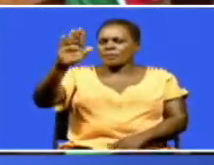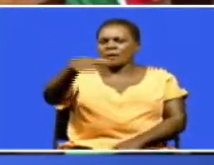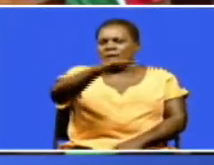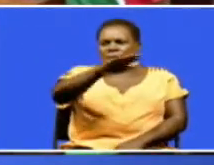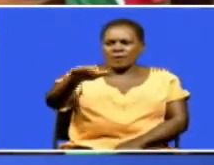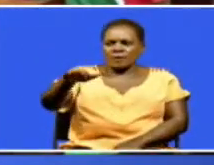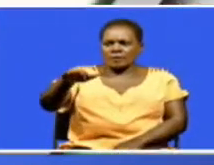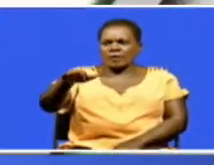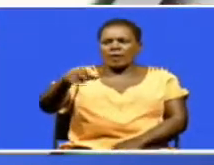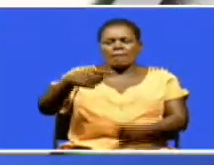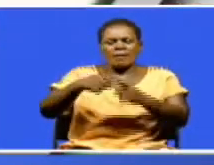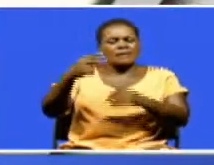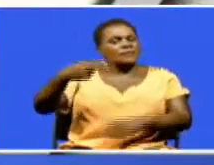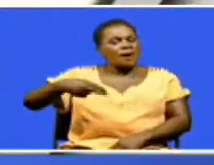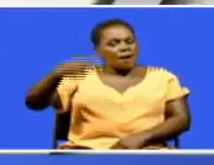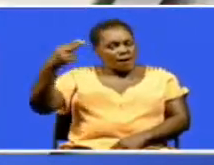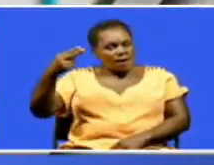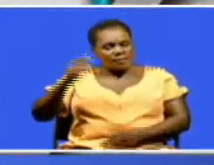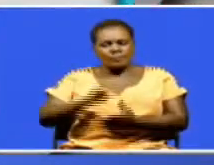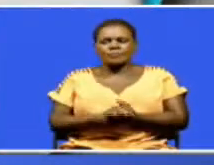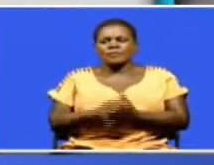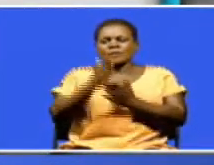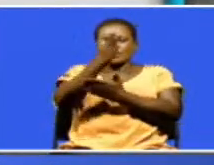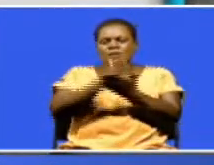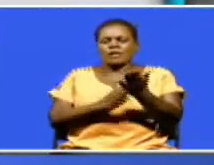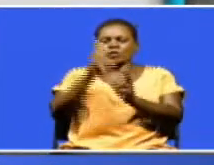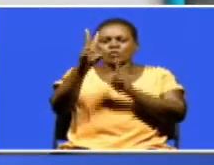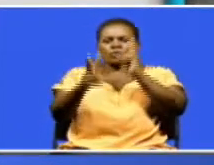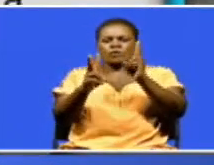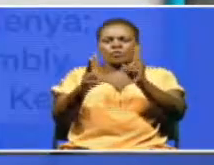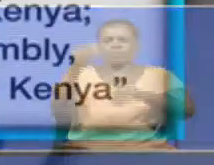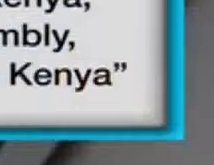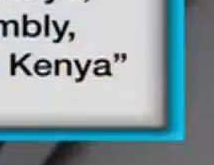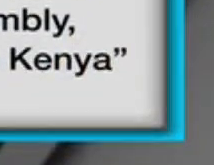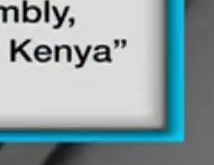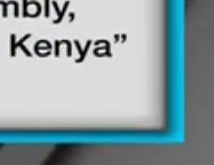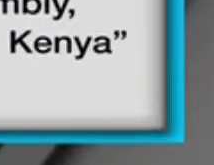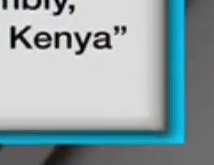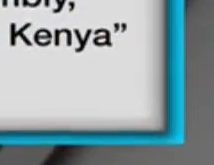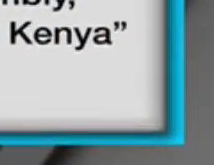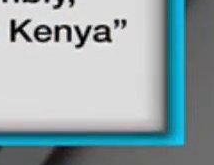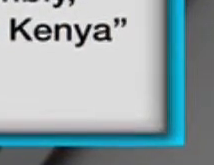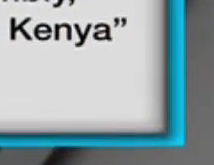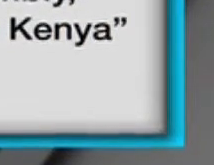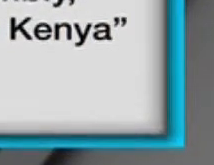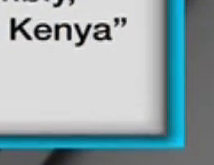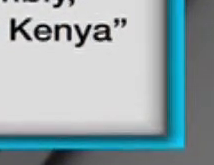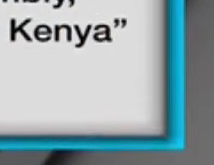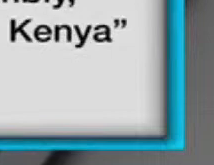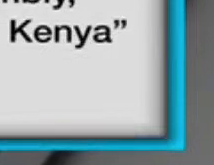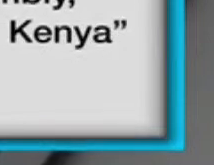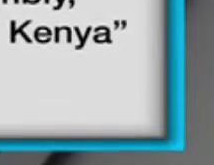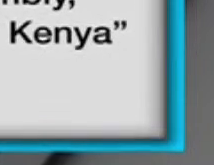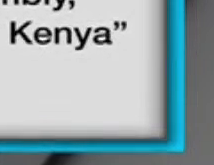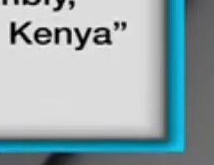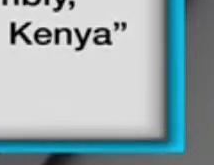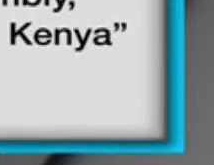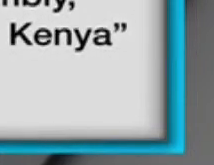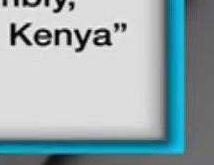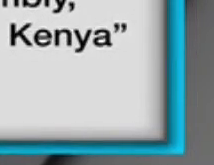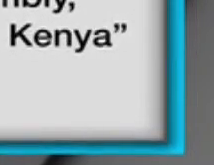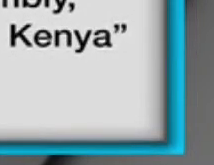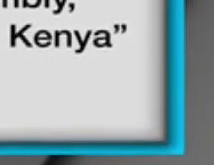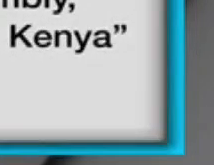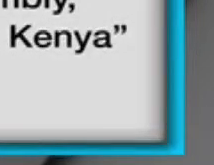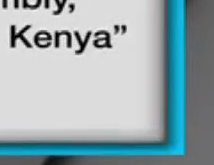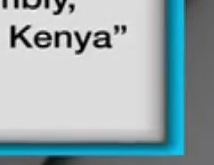was the bar too high? According to Section 22 of the Elections Act 2011, the national and county legislators are required